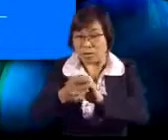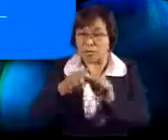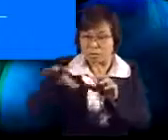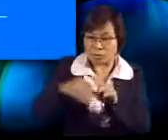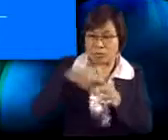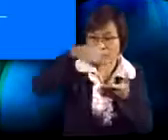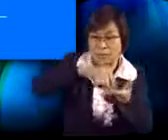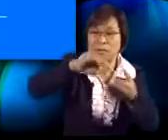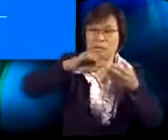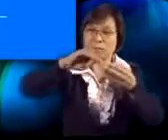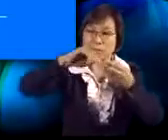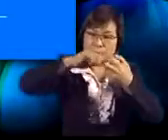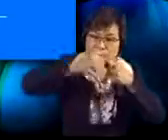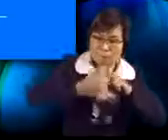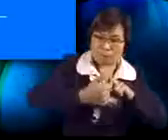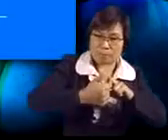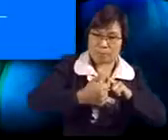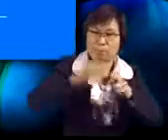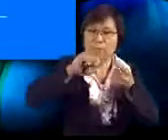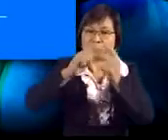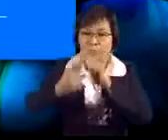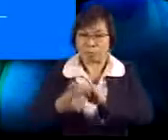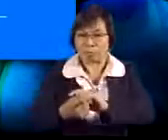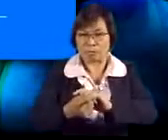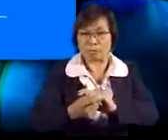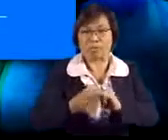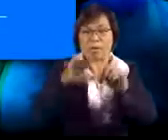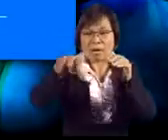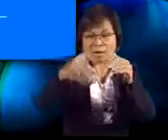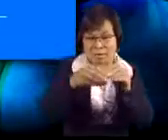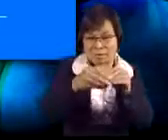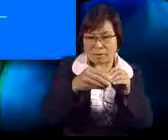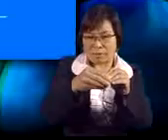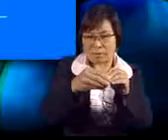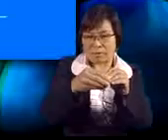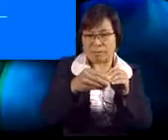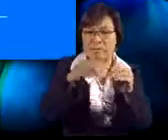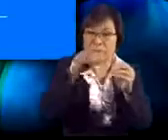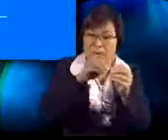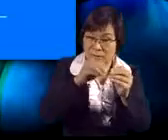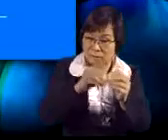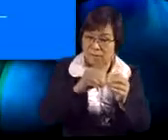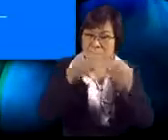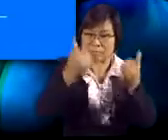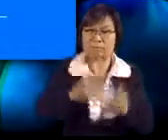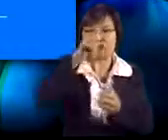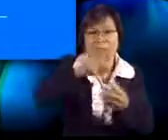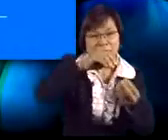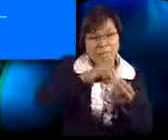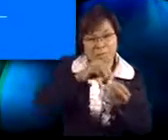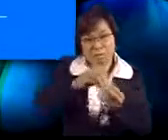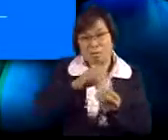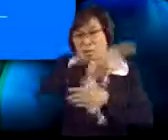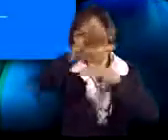problem, the operation involved is adding. So you have to add all